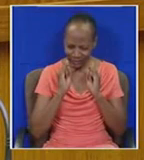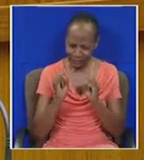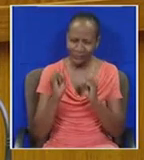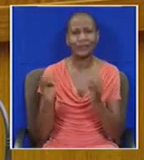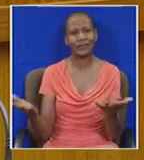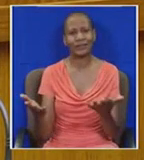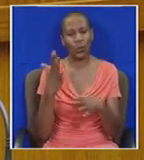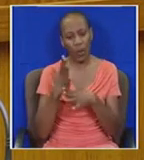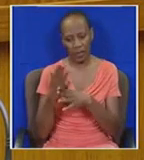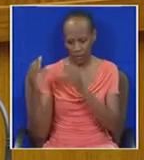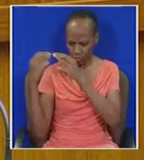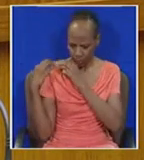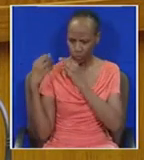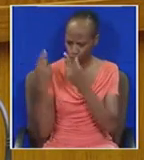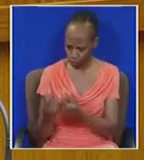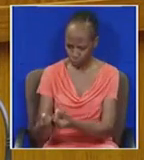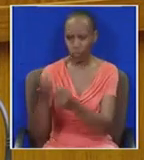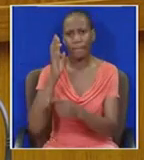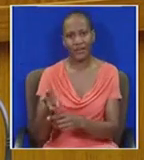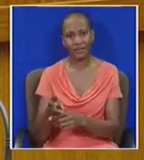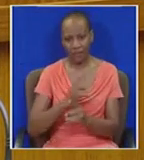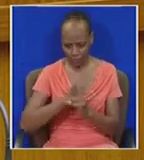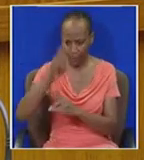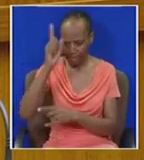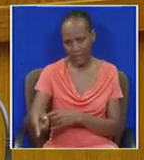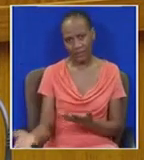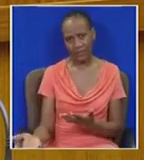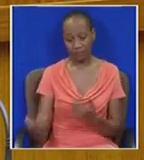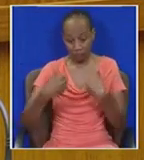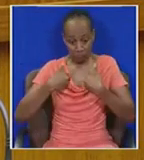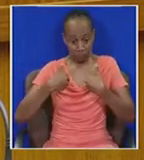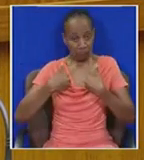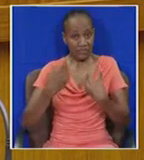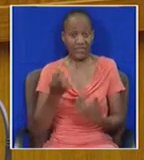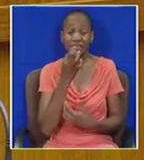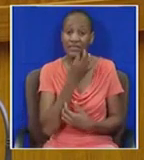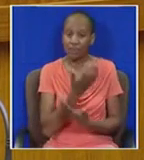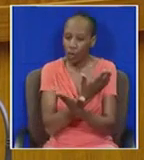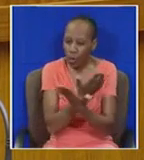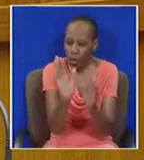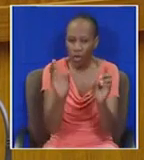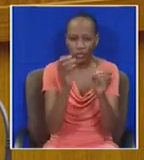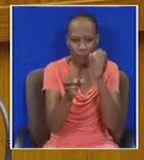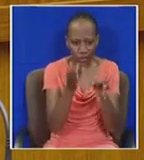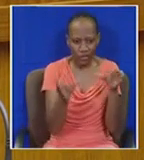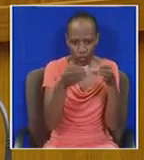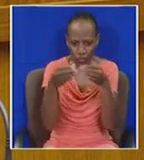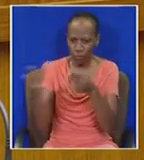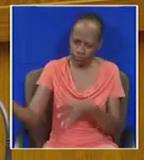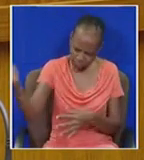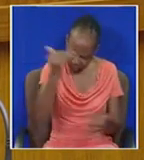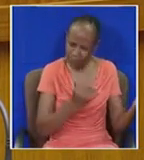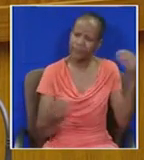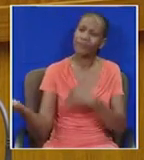application of duty which success requires. On my part, I call on all parties to join us